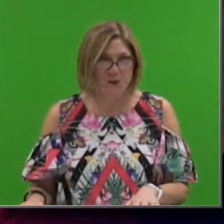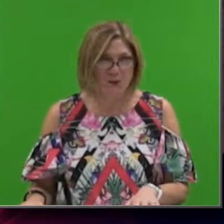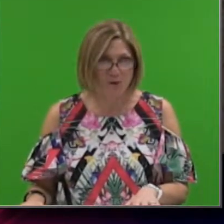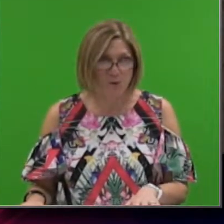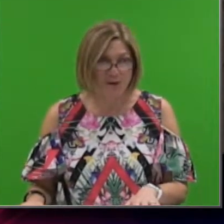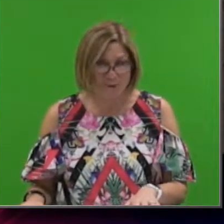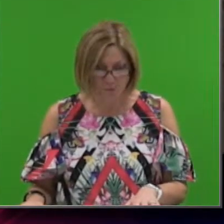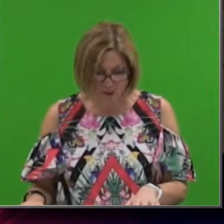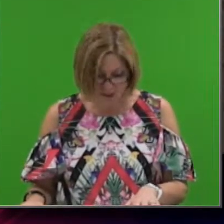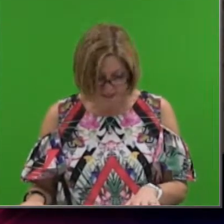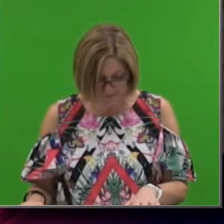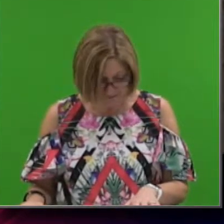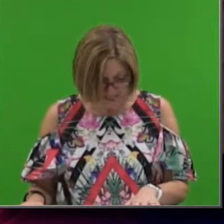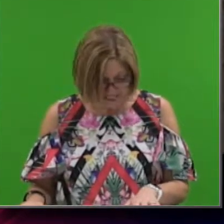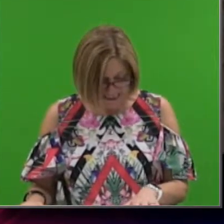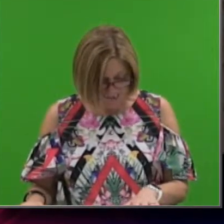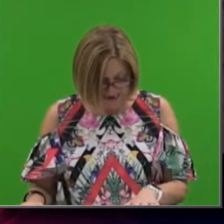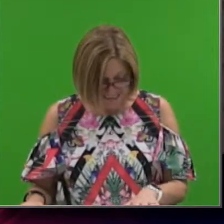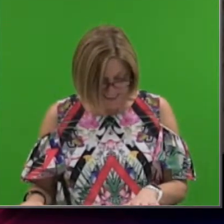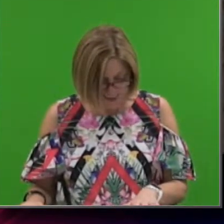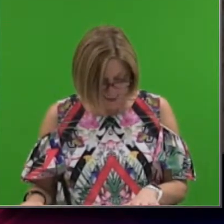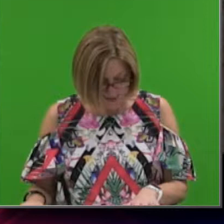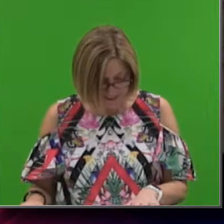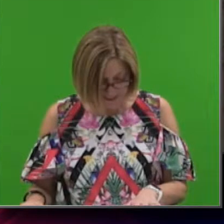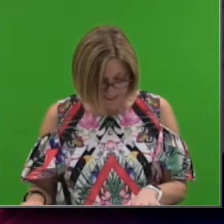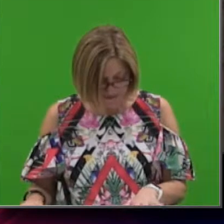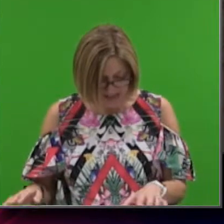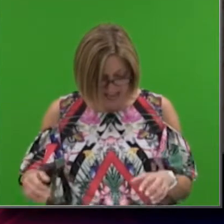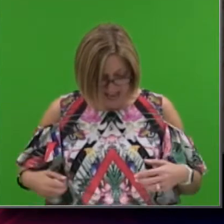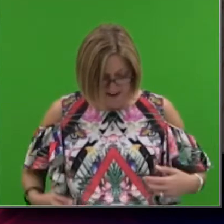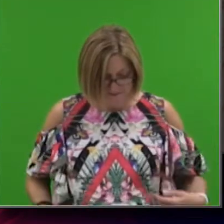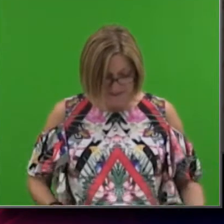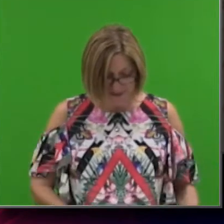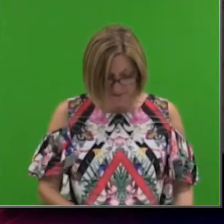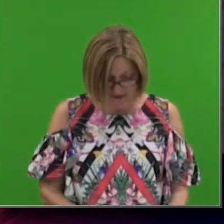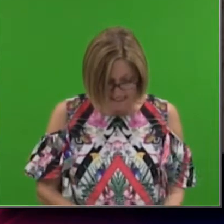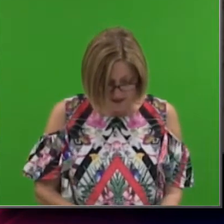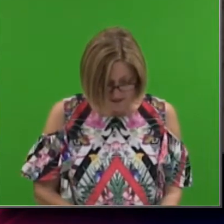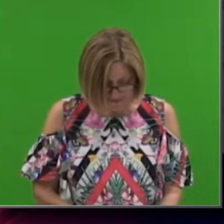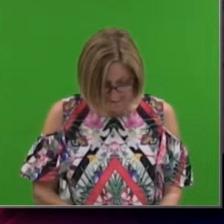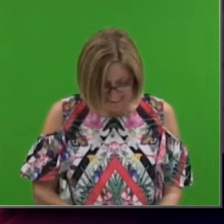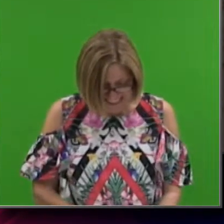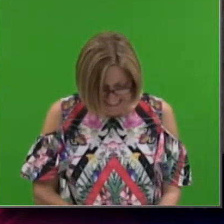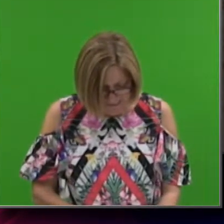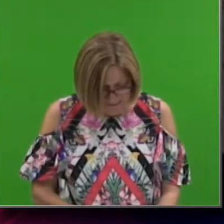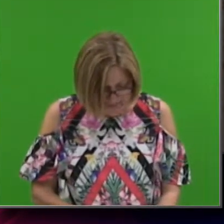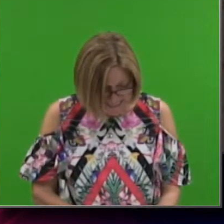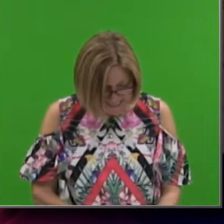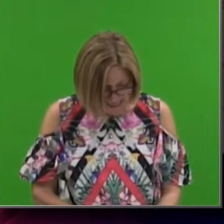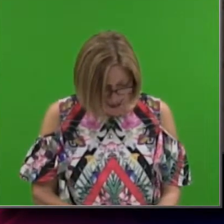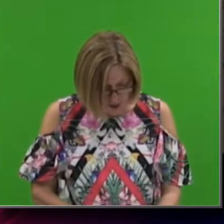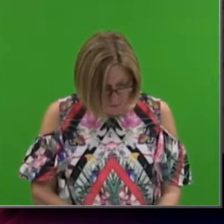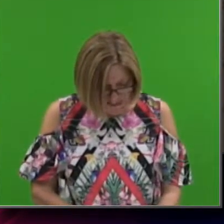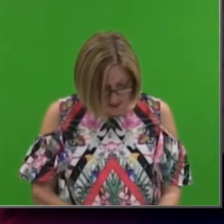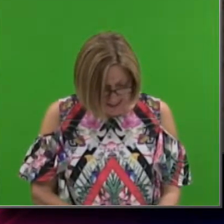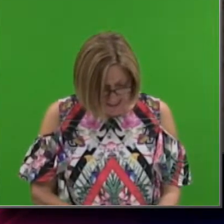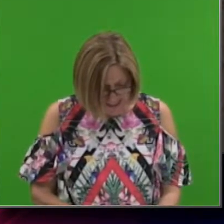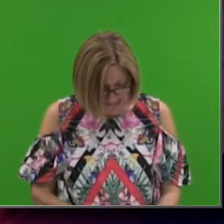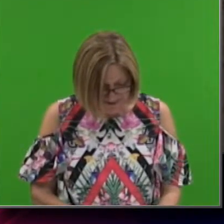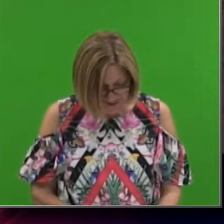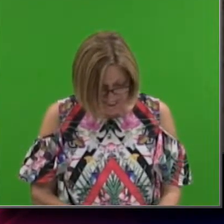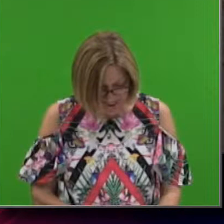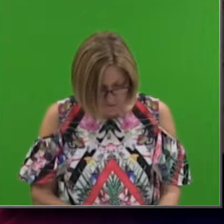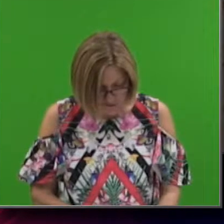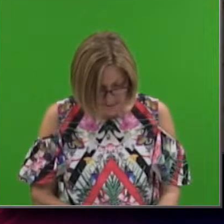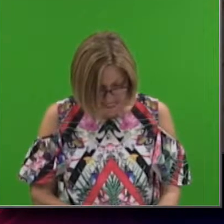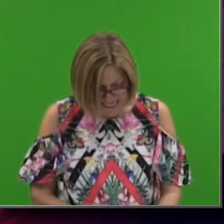masterpieces or great works in Arachne's studio. A visitor might comment, "This is amazing! Why, look at the